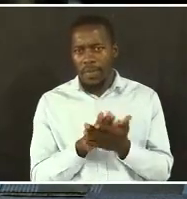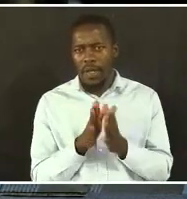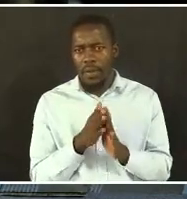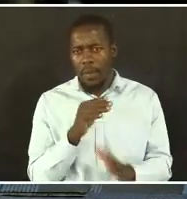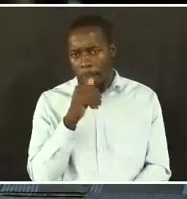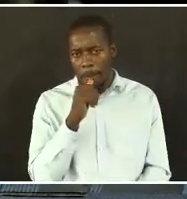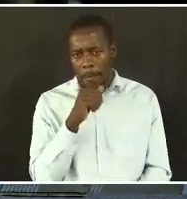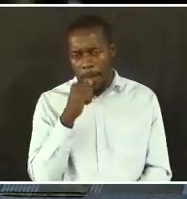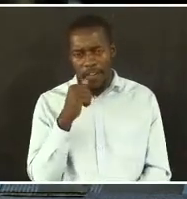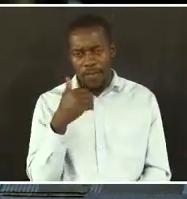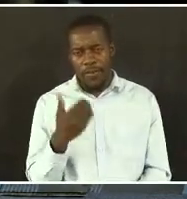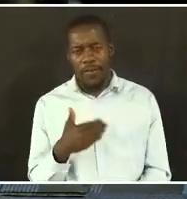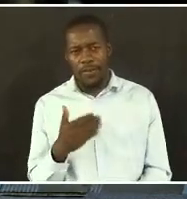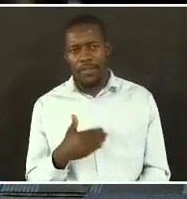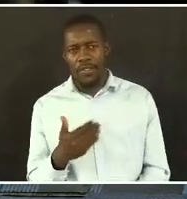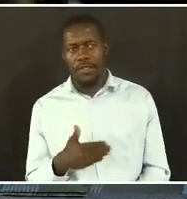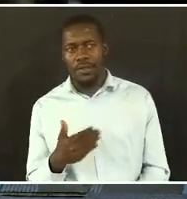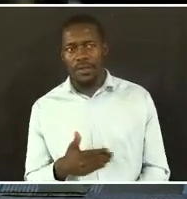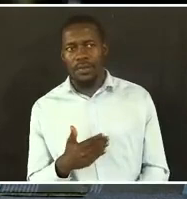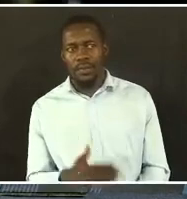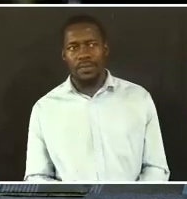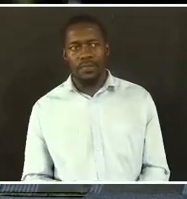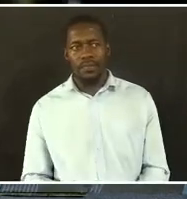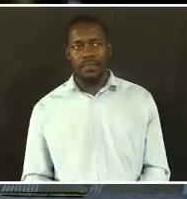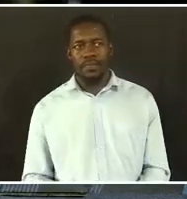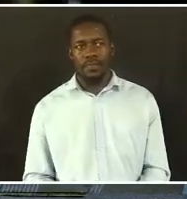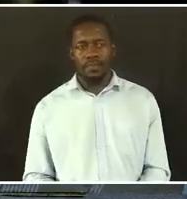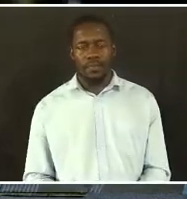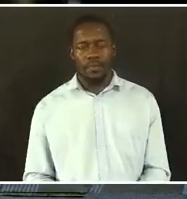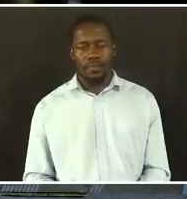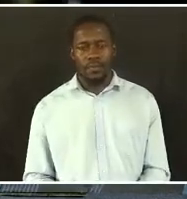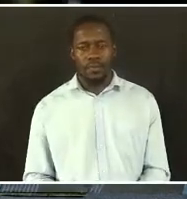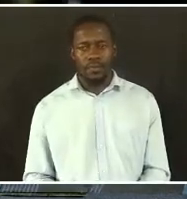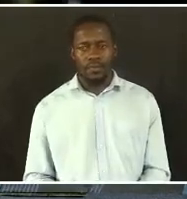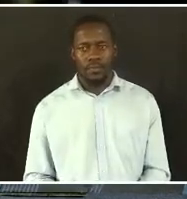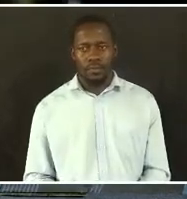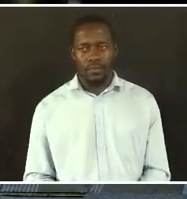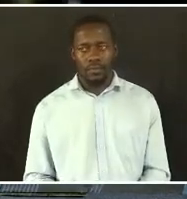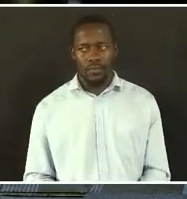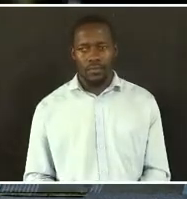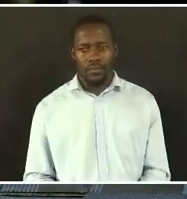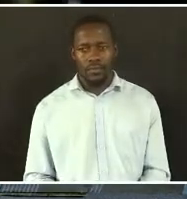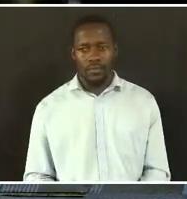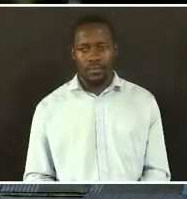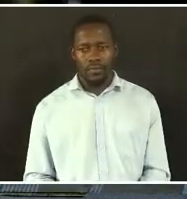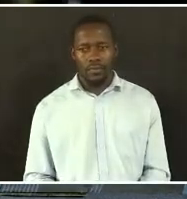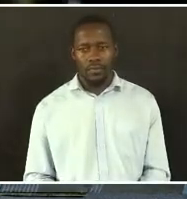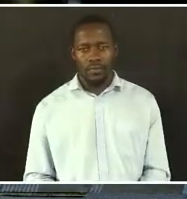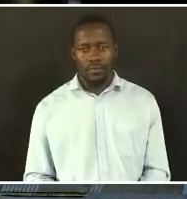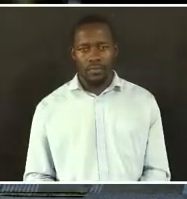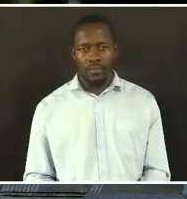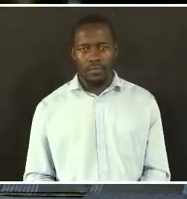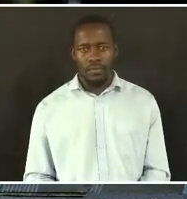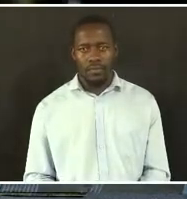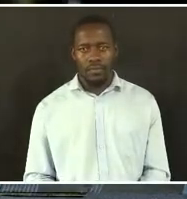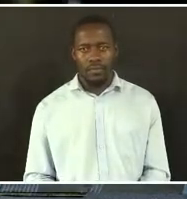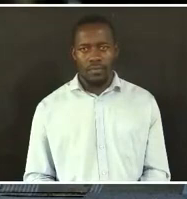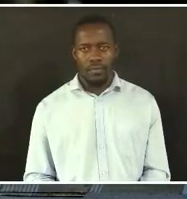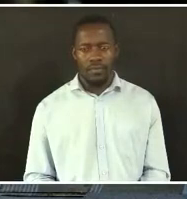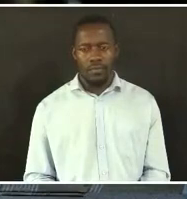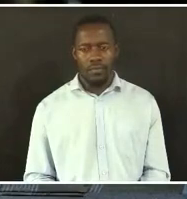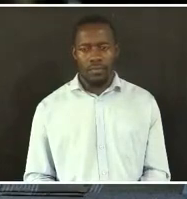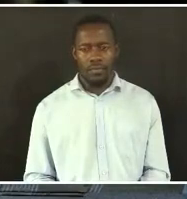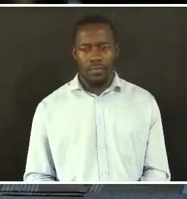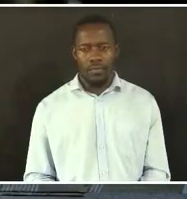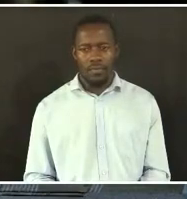these are principles that we need to have with us. Remember, you're speaking to someone who has given up. You're speaking to someone